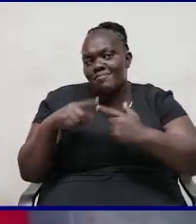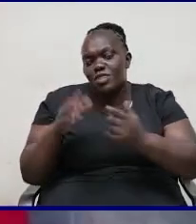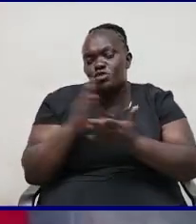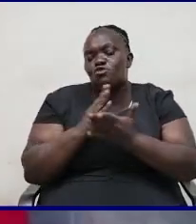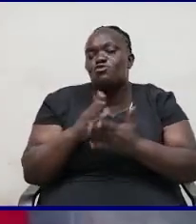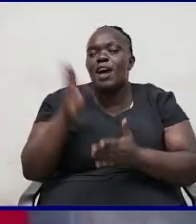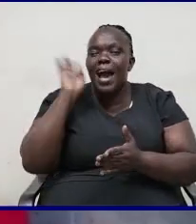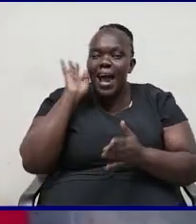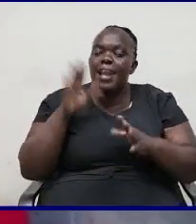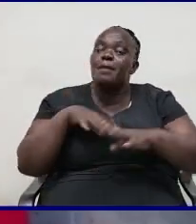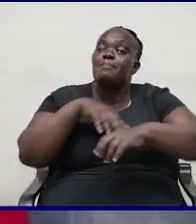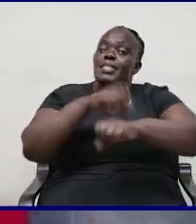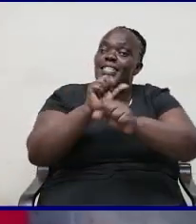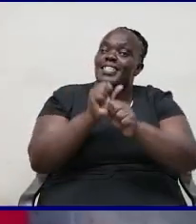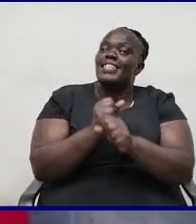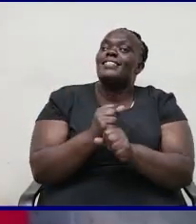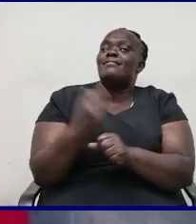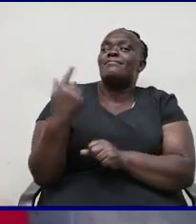His Excellency the President,